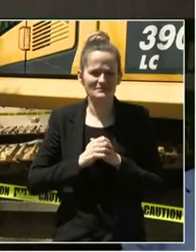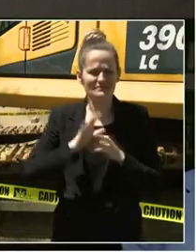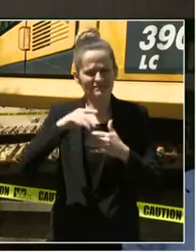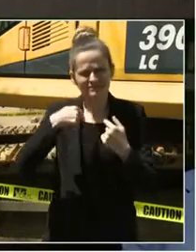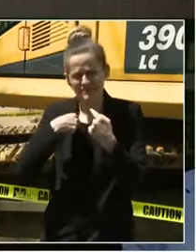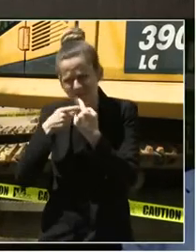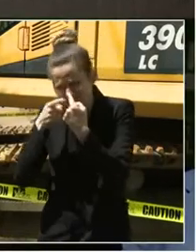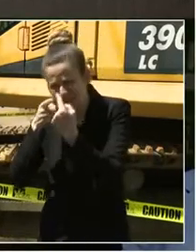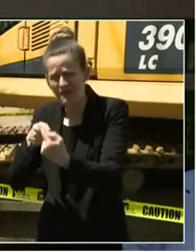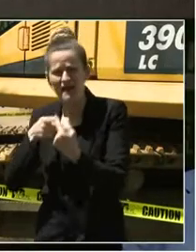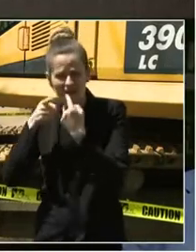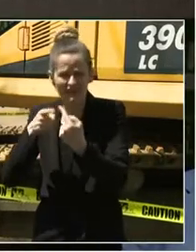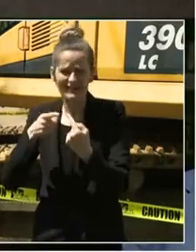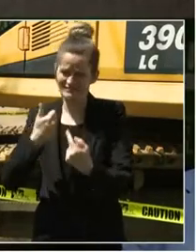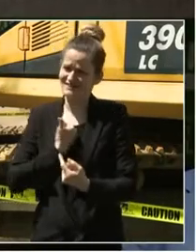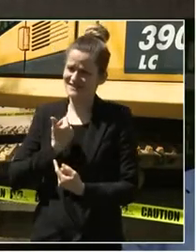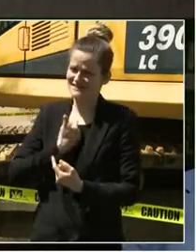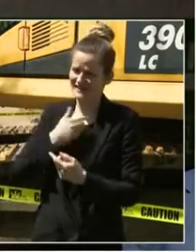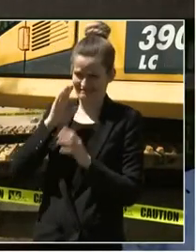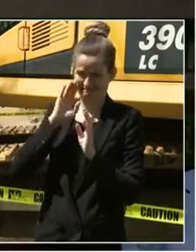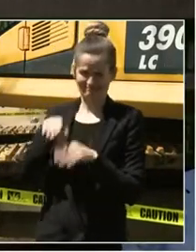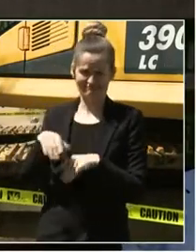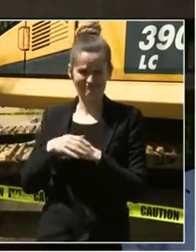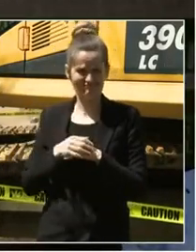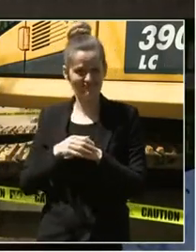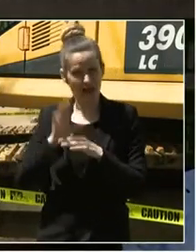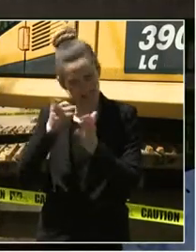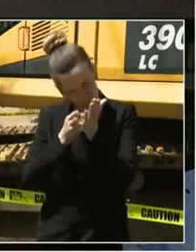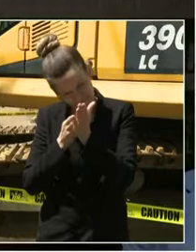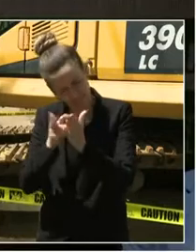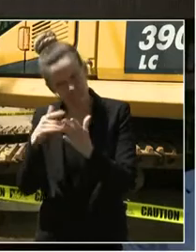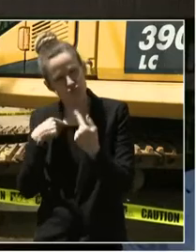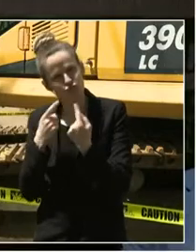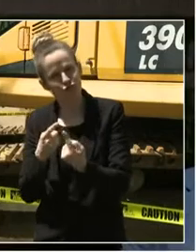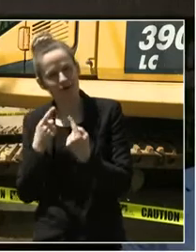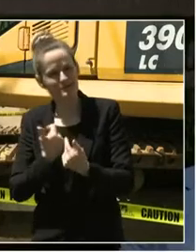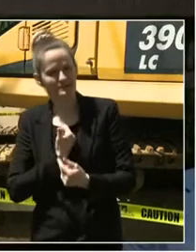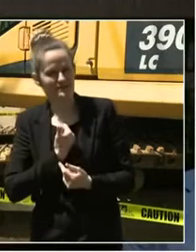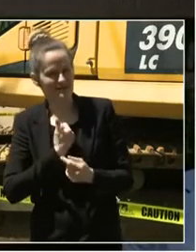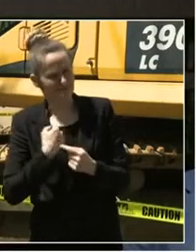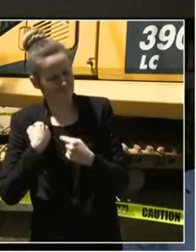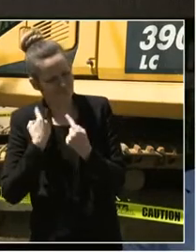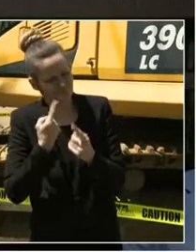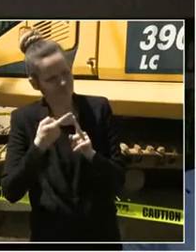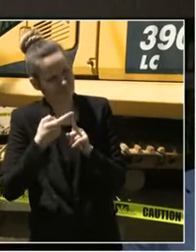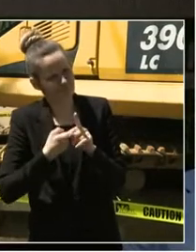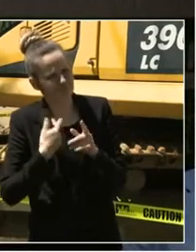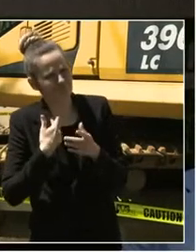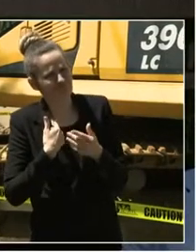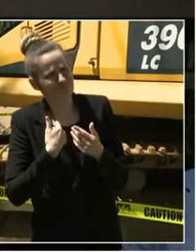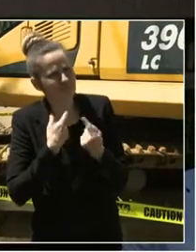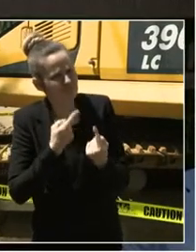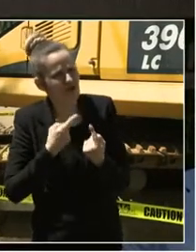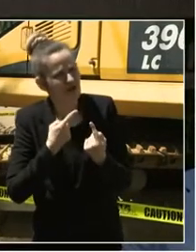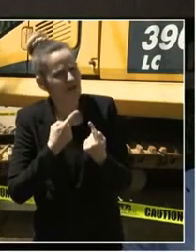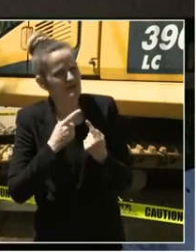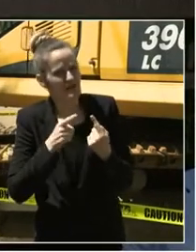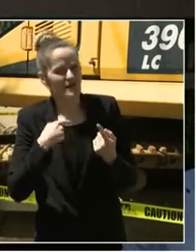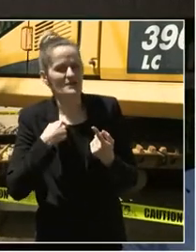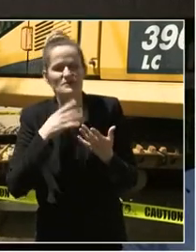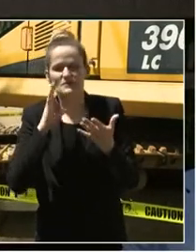the last couple of months, so I'm going to keep my comments mercifully